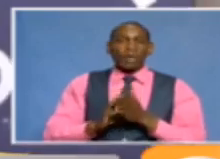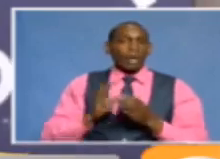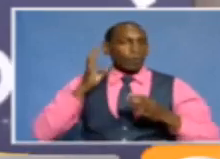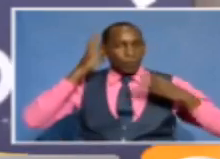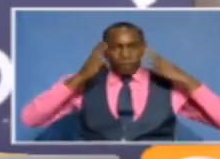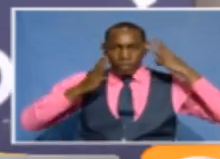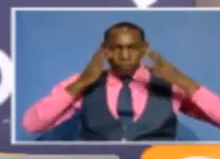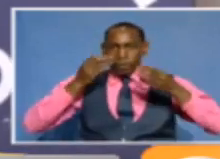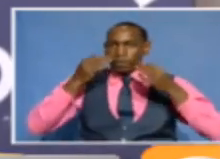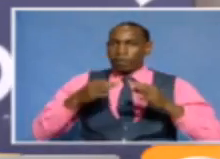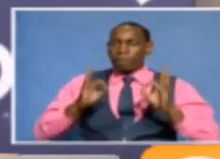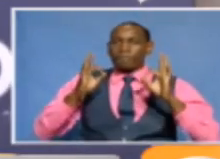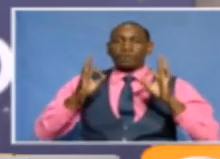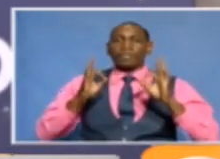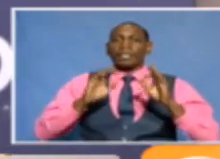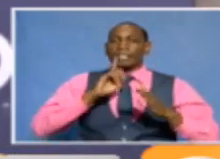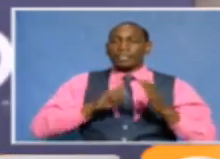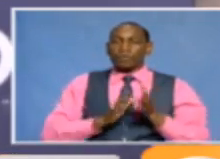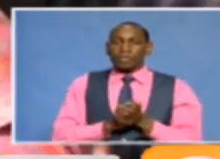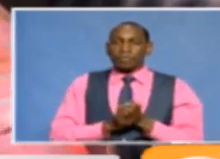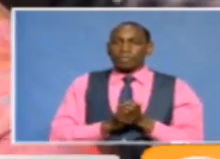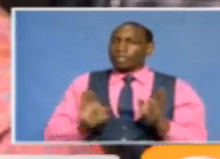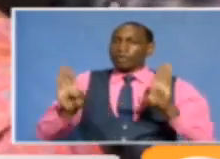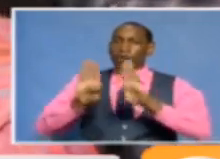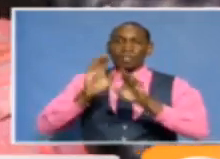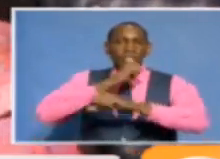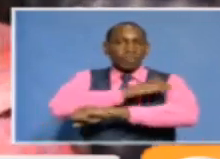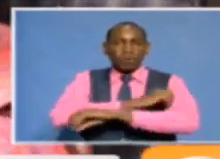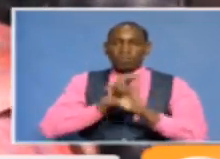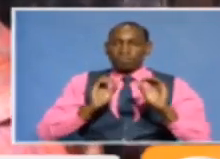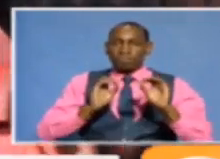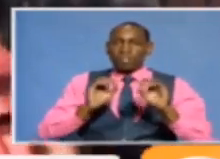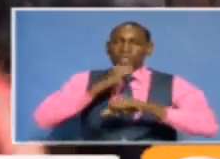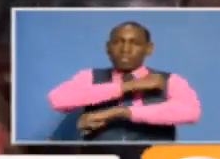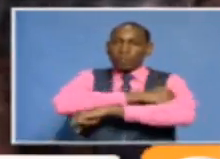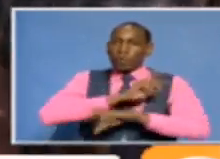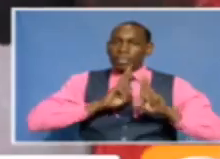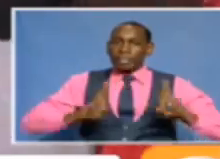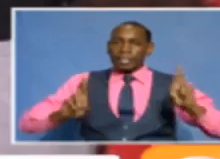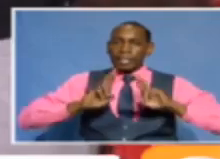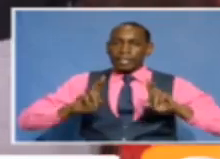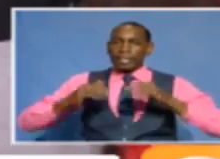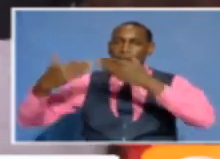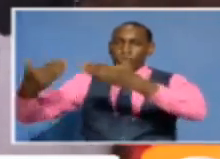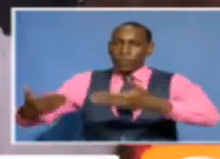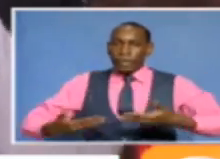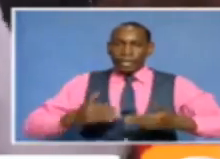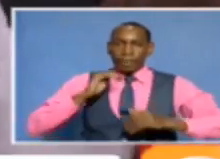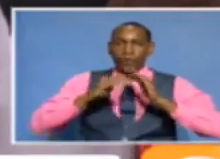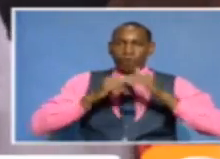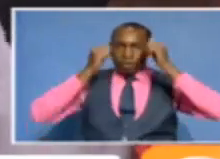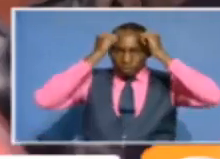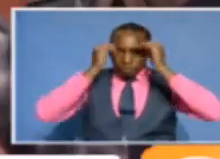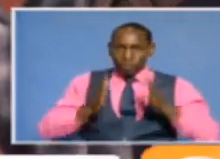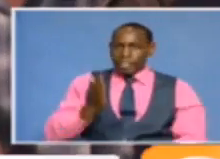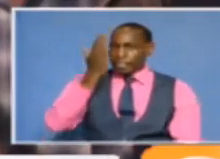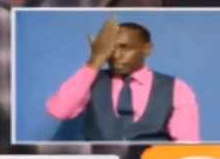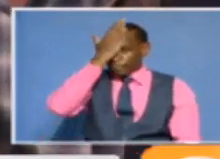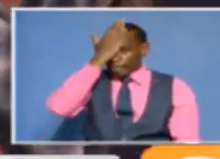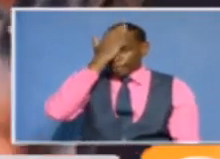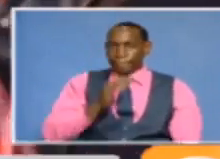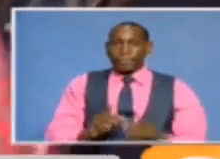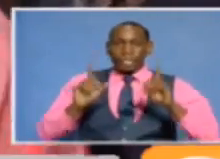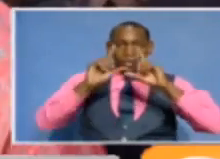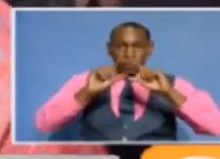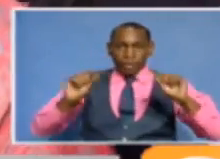alarm. Officials have ruled out closure of the school, saying the institution is ready to receive all students on Monday. I've just said now